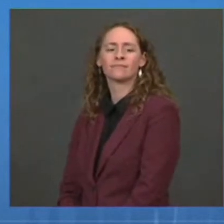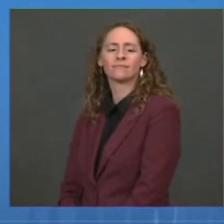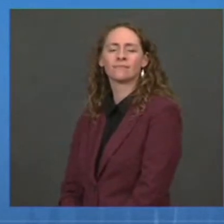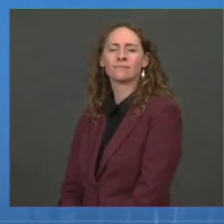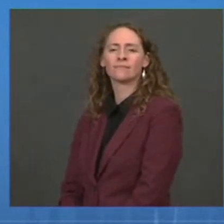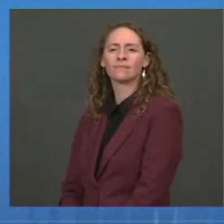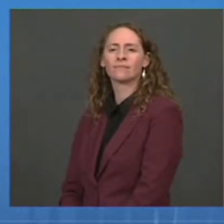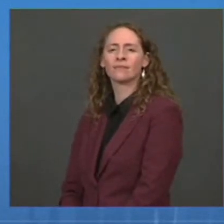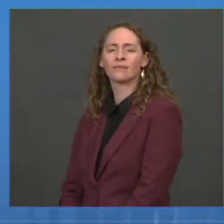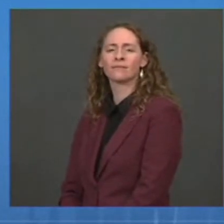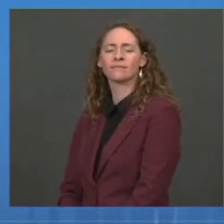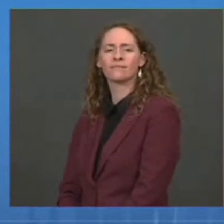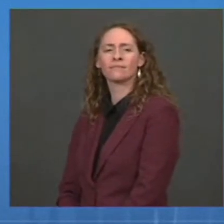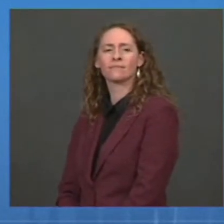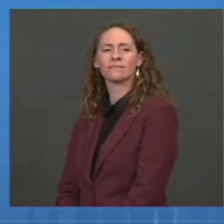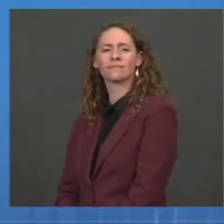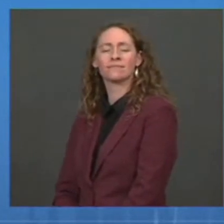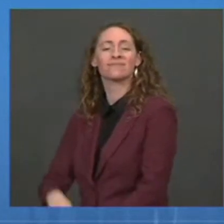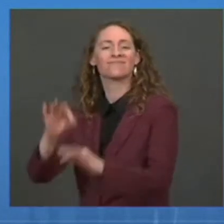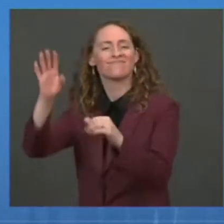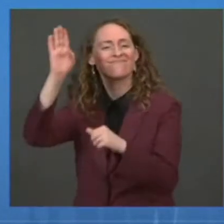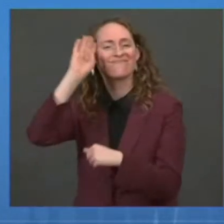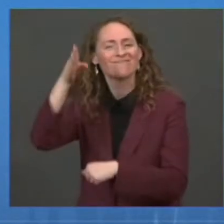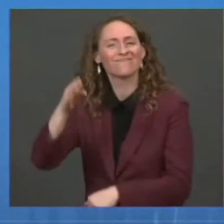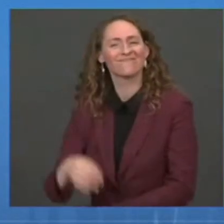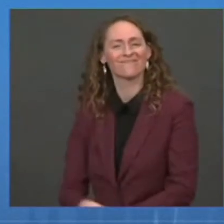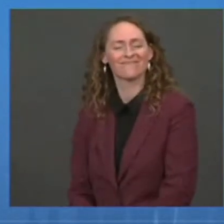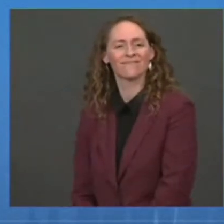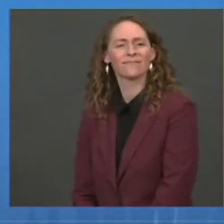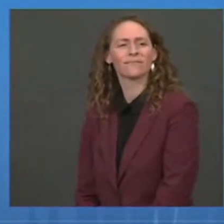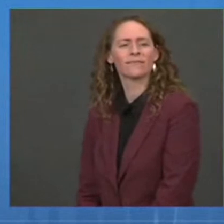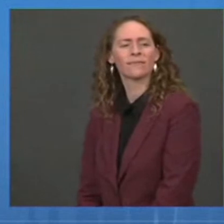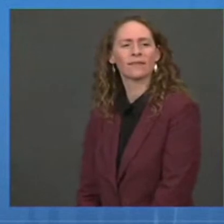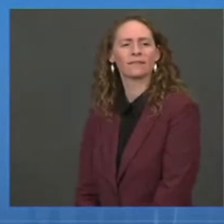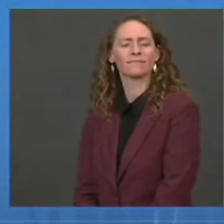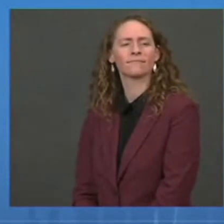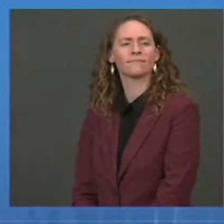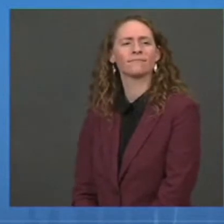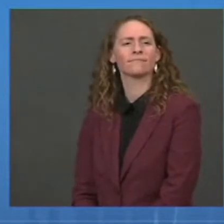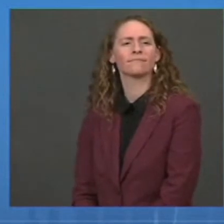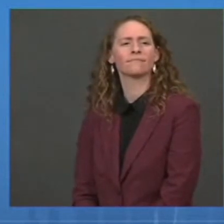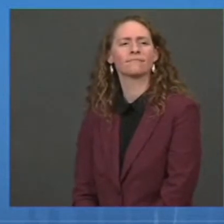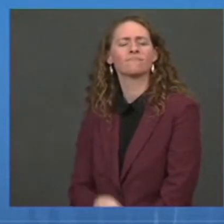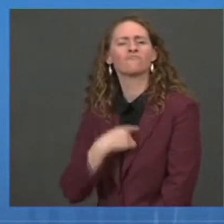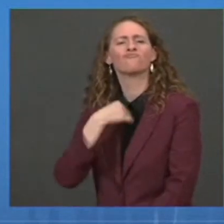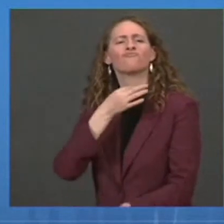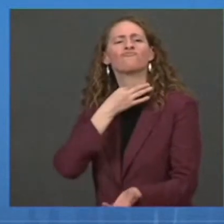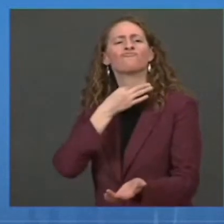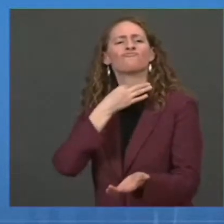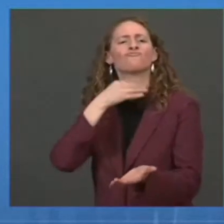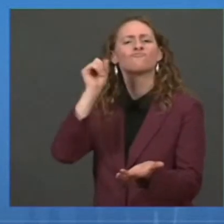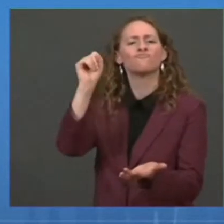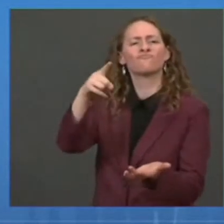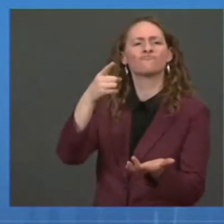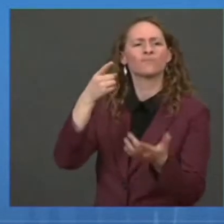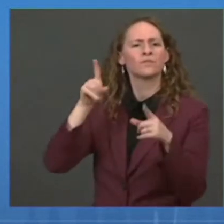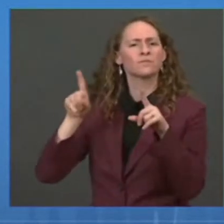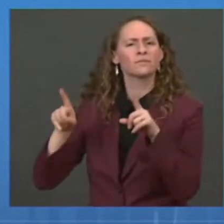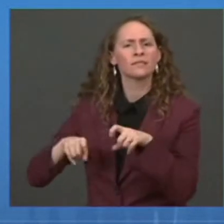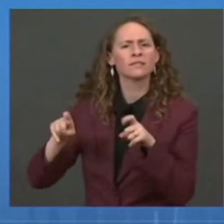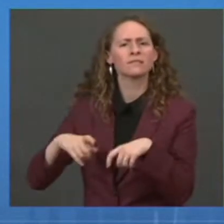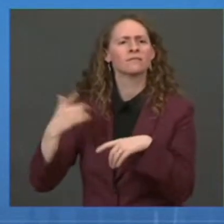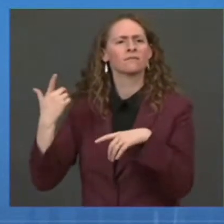Hi, thank you. This is a question on the new rules around testing and insurance reimbursement. Wondering if